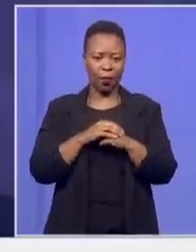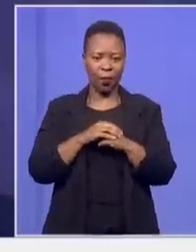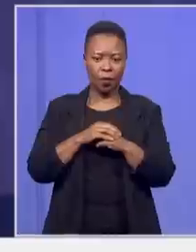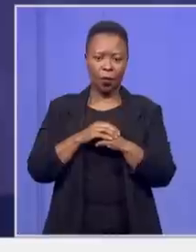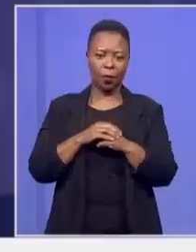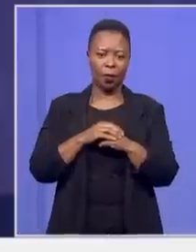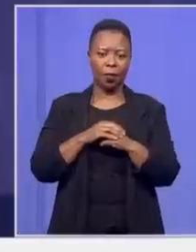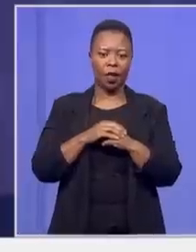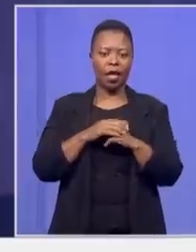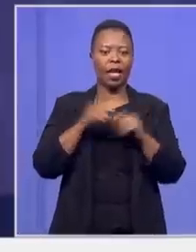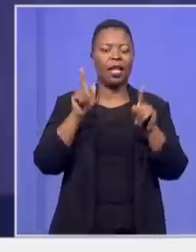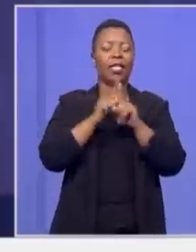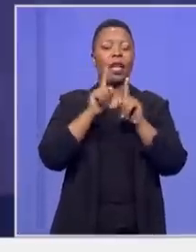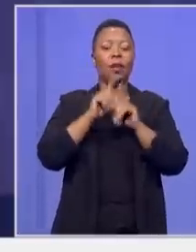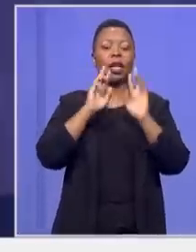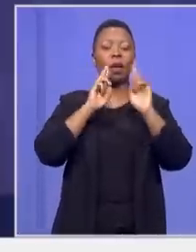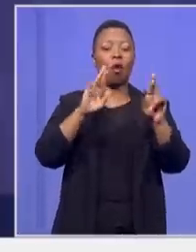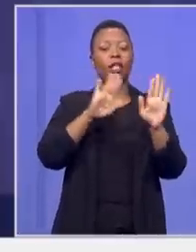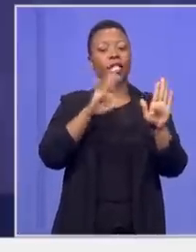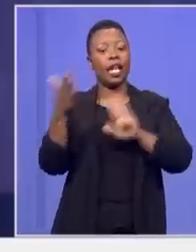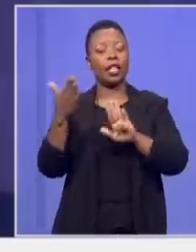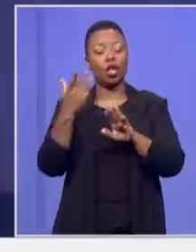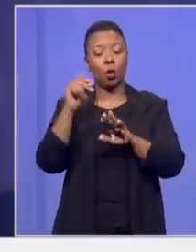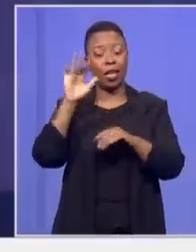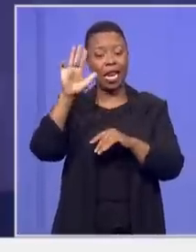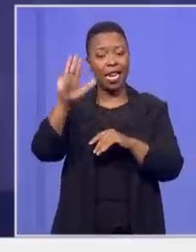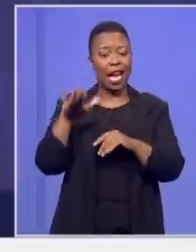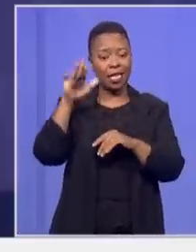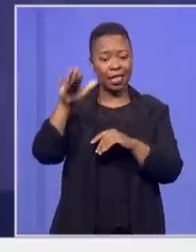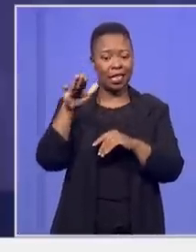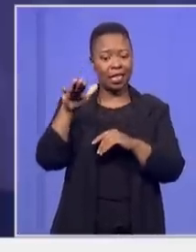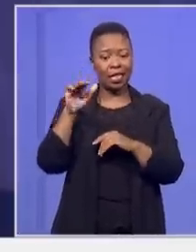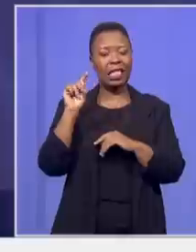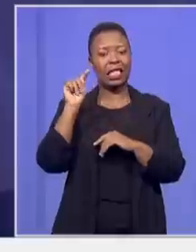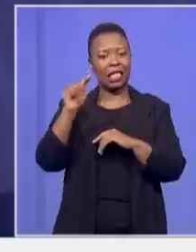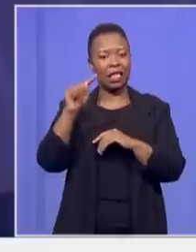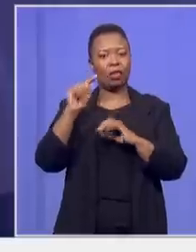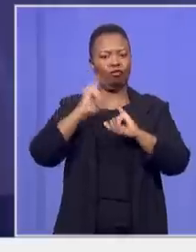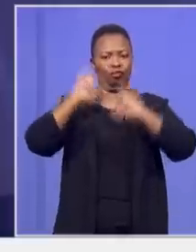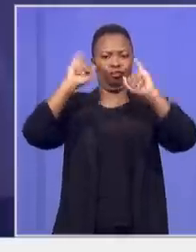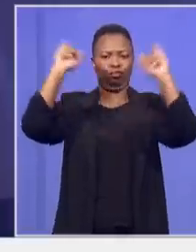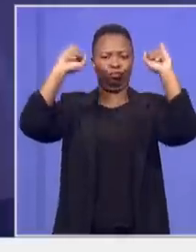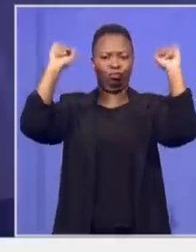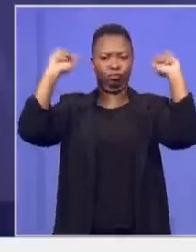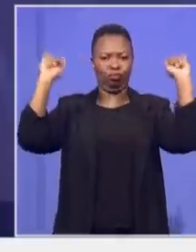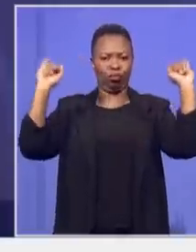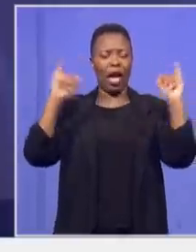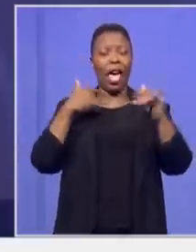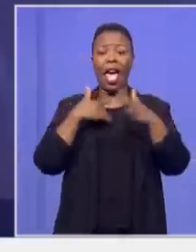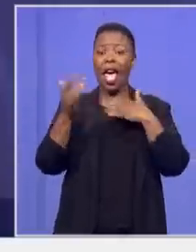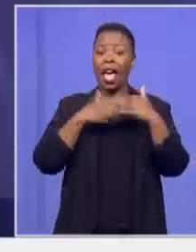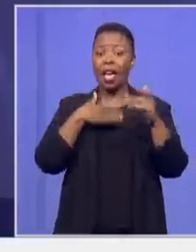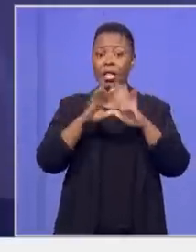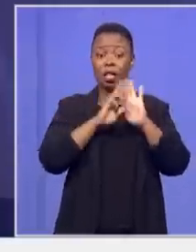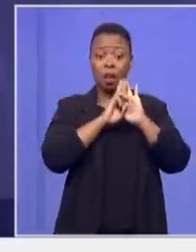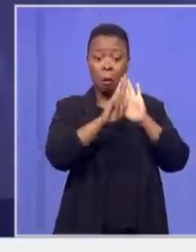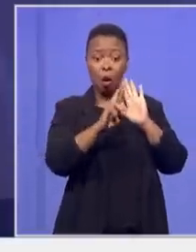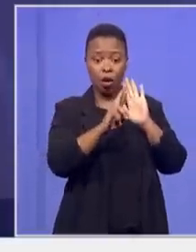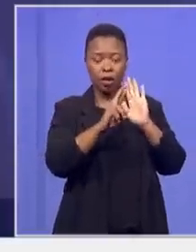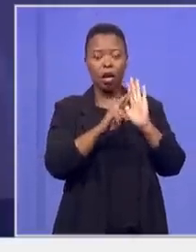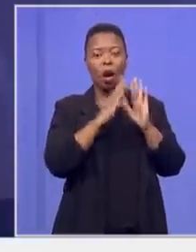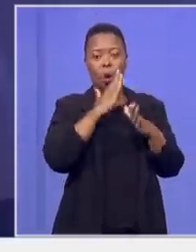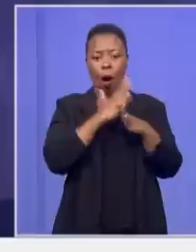DA's death back in 2019 turned out to be so greatly exaggerated, any reports now of writing off workable